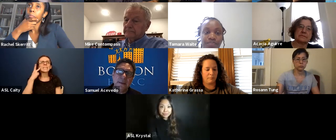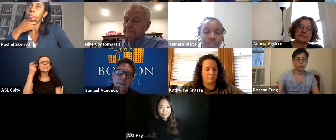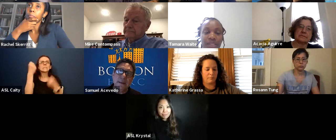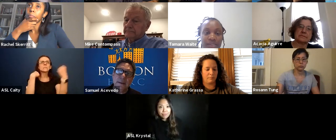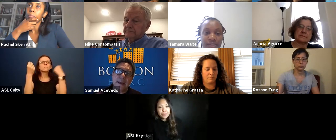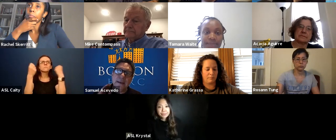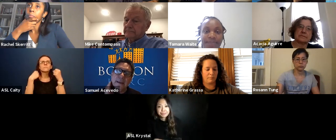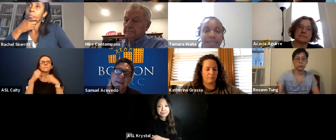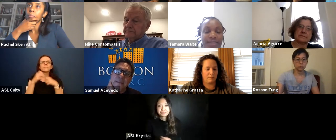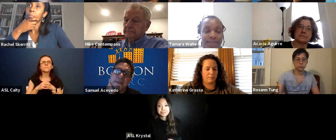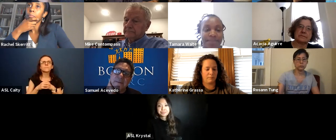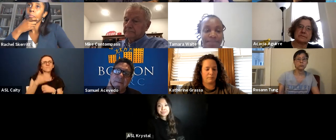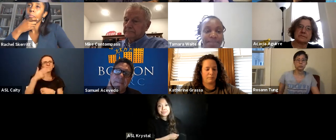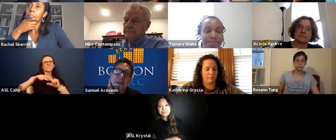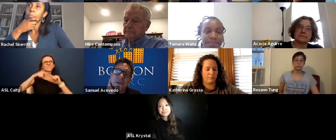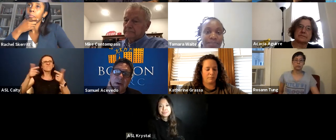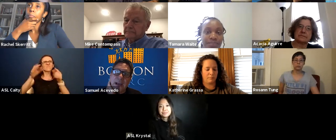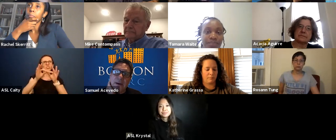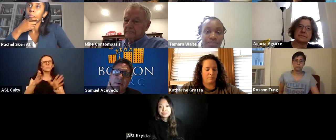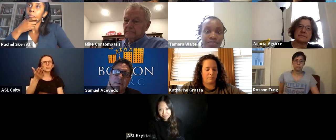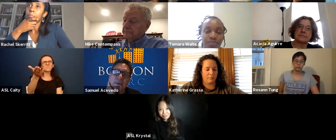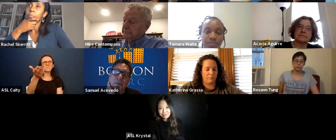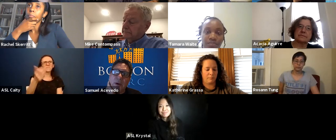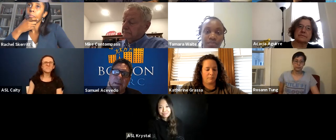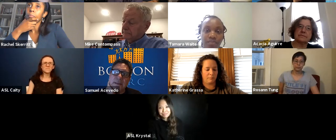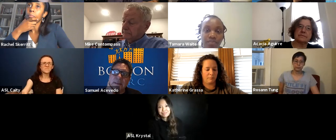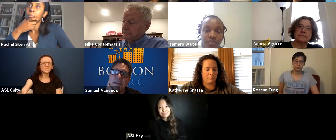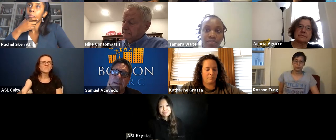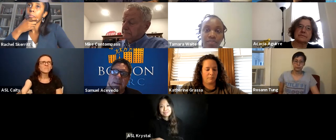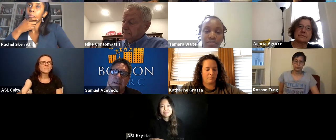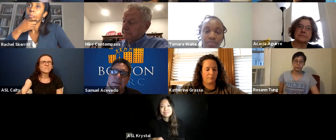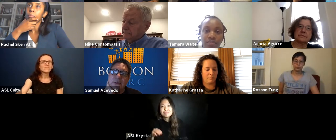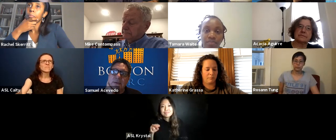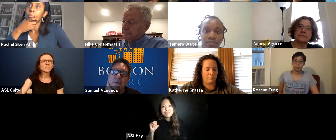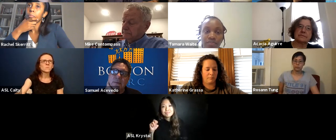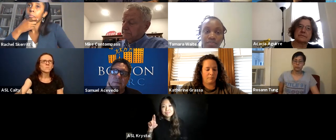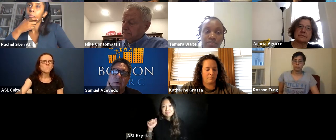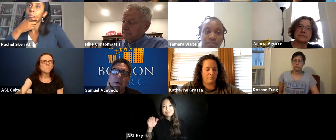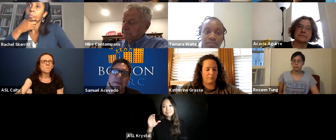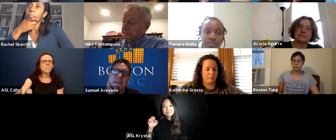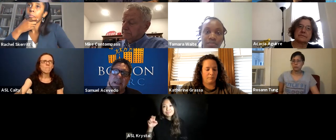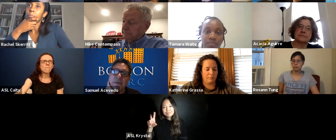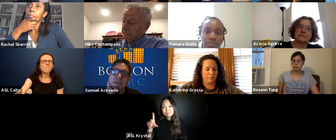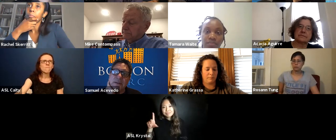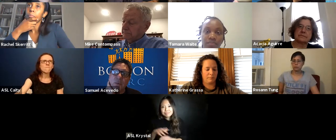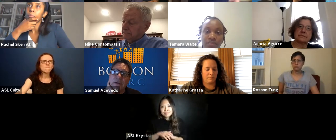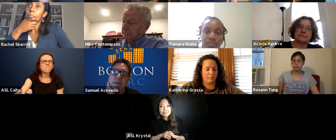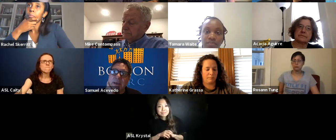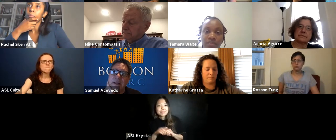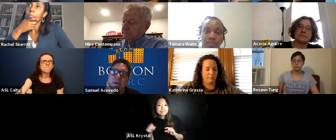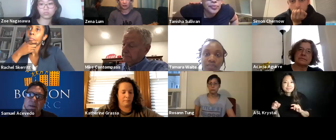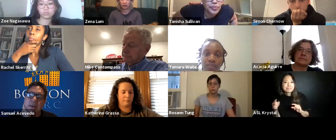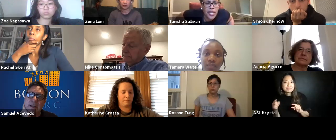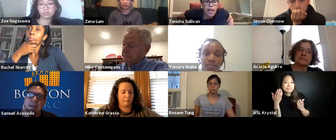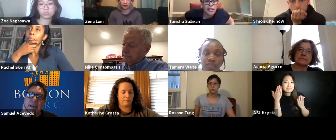heads on that. Yeah, Ms. Sullivan, I'm not sure how you want to record distinguishing one or